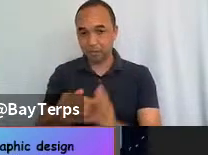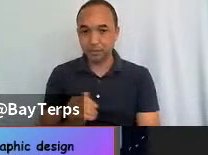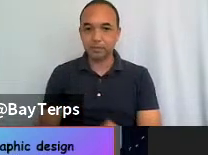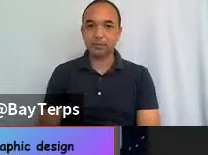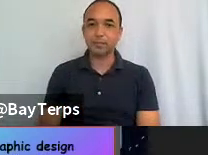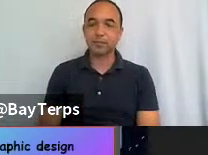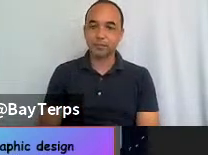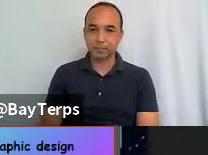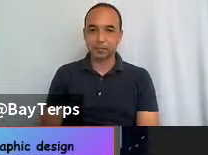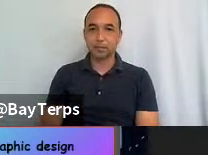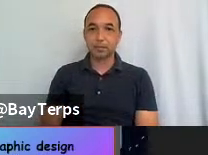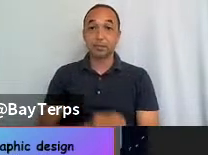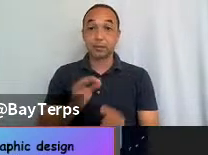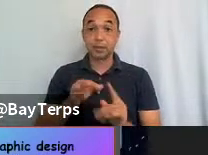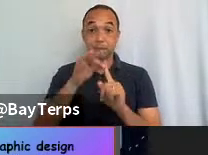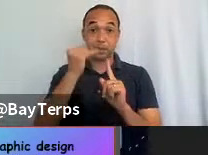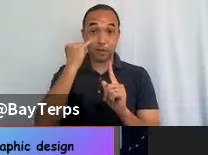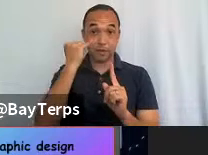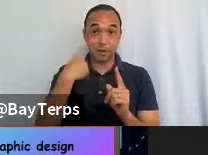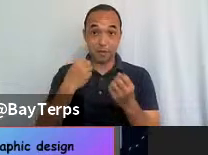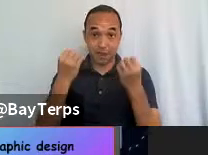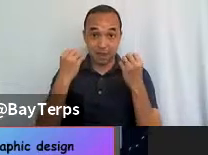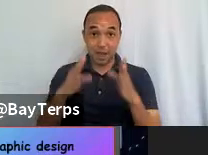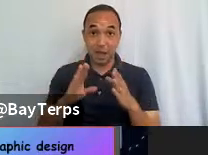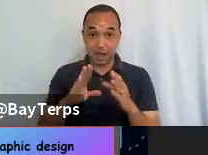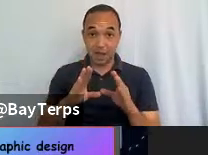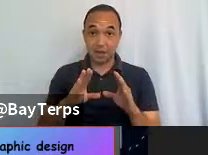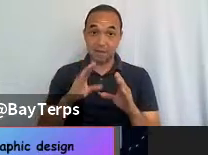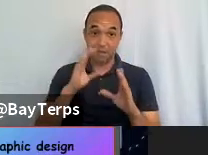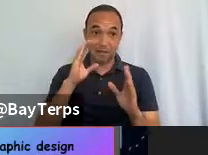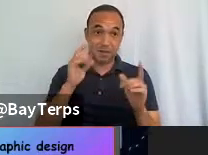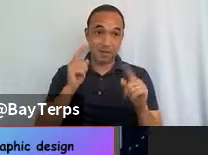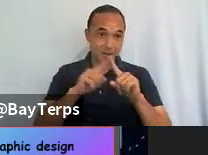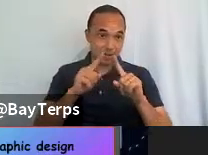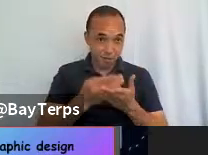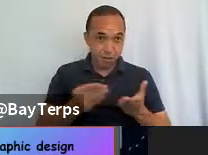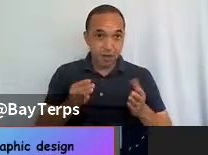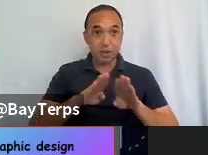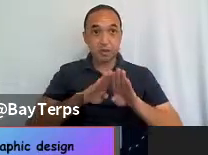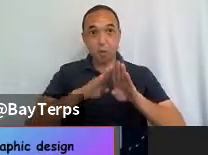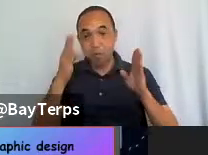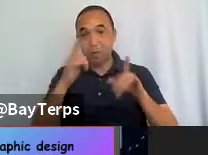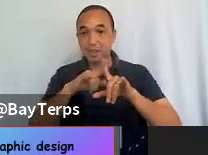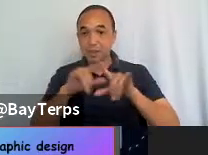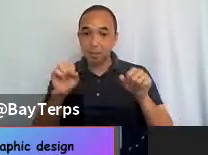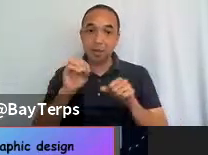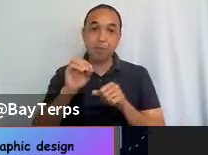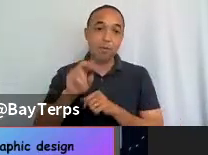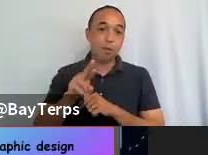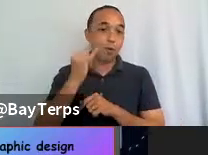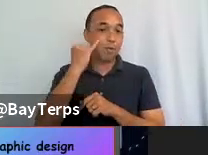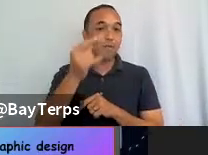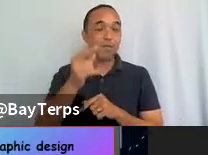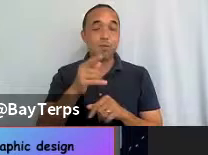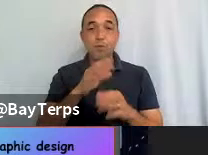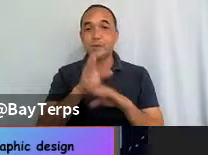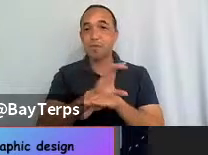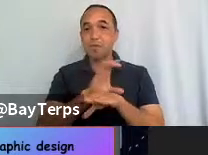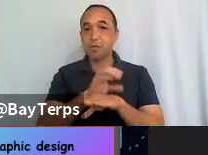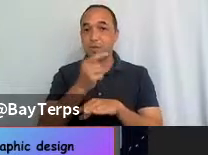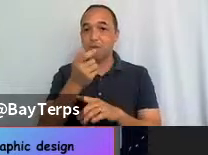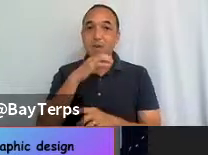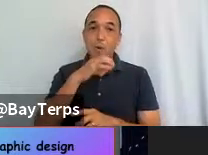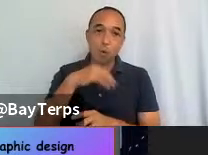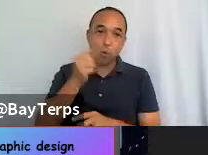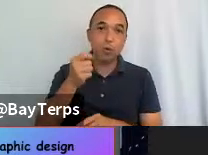especially if you have a lot of documents open at the same time, or if your computer is a little bit older or slower, the